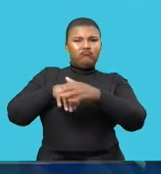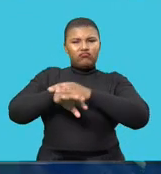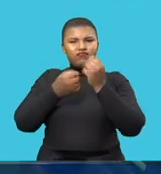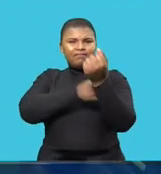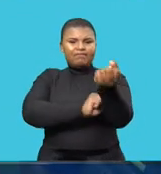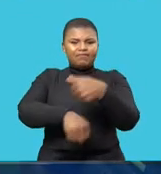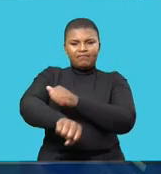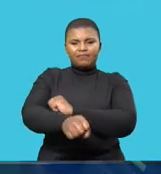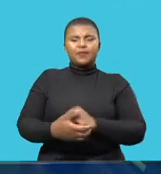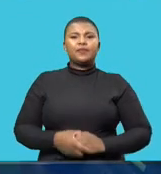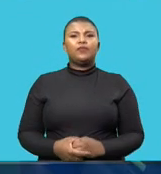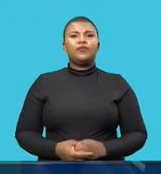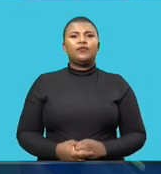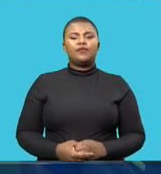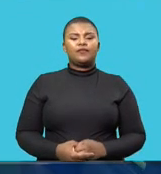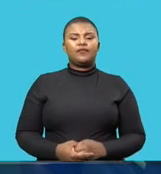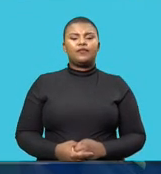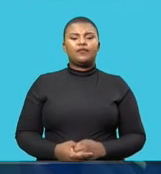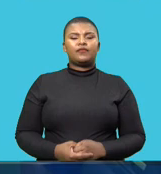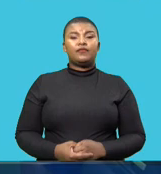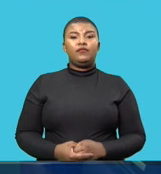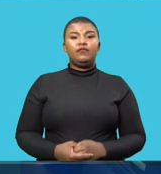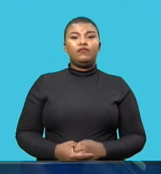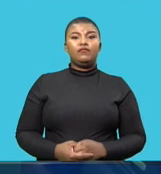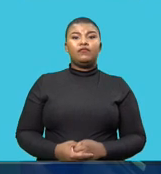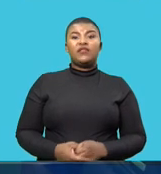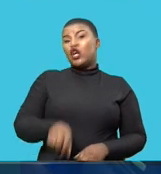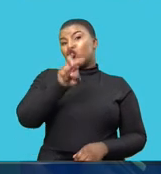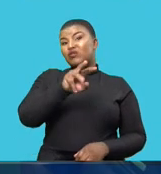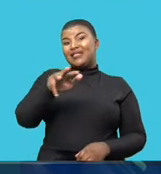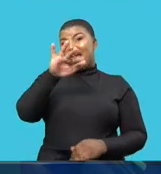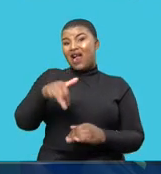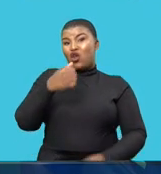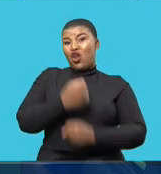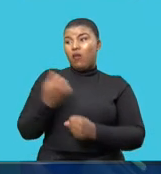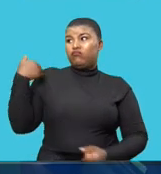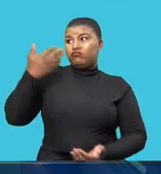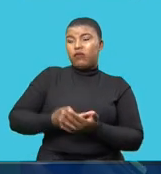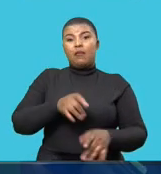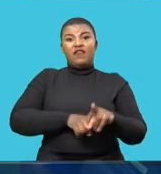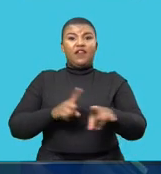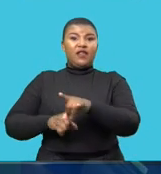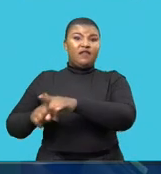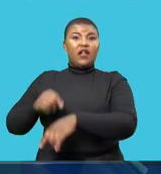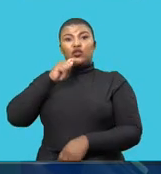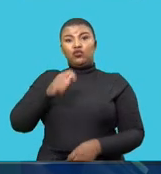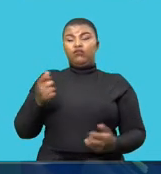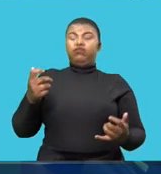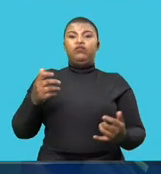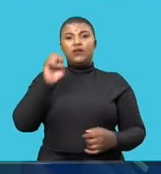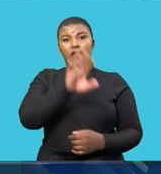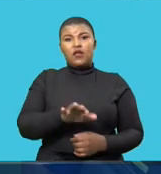The momentous failures that visited our country for the last 29 years has been a blow to South